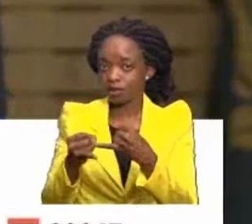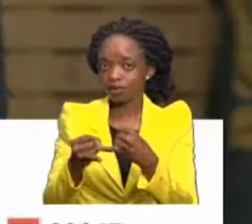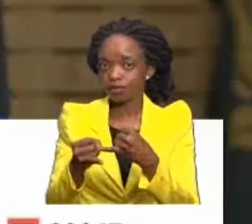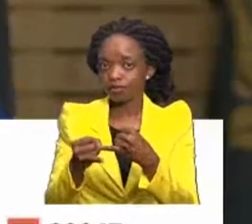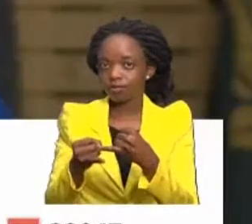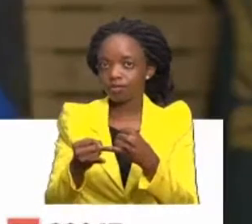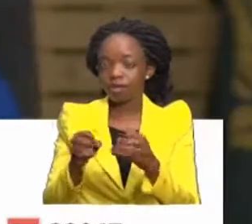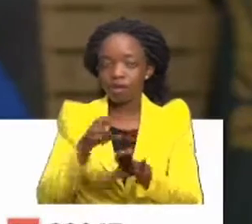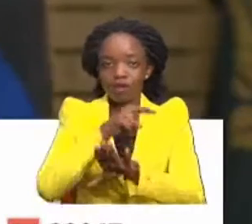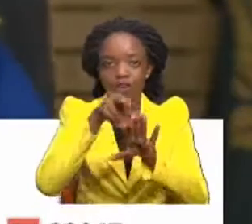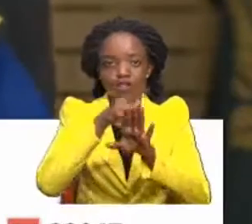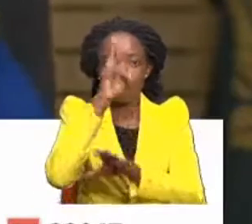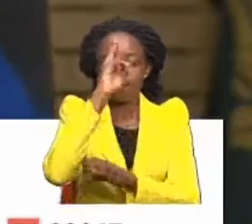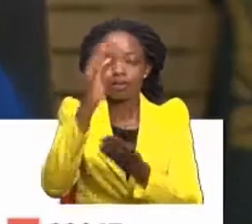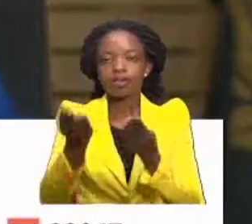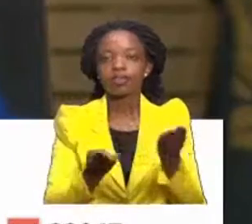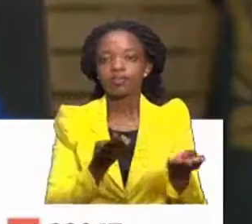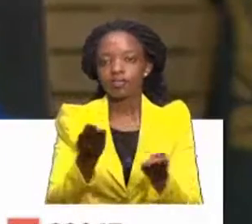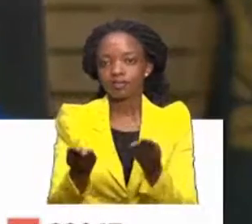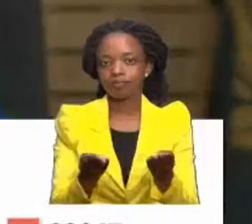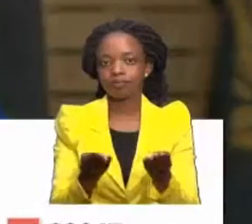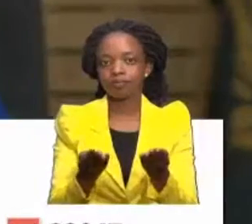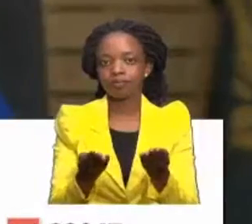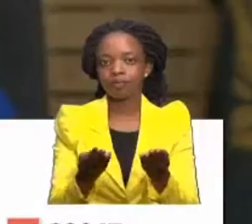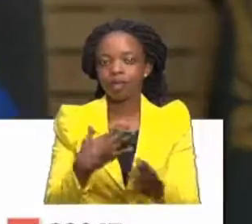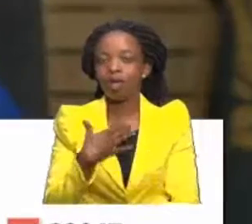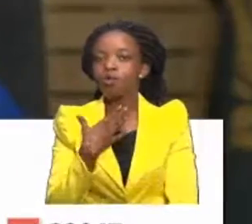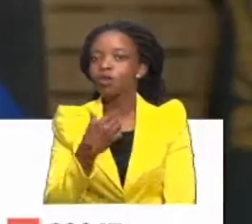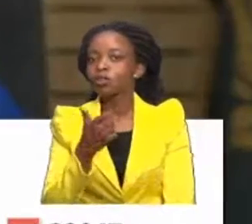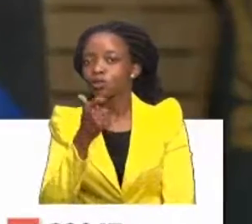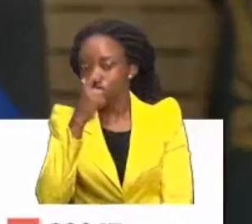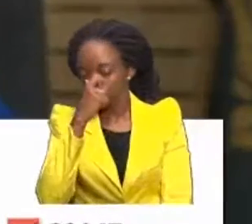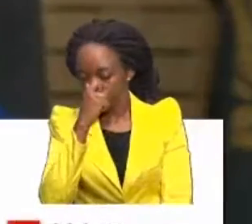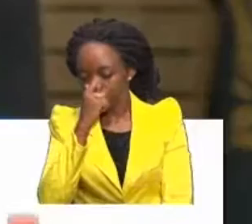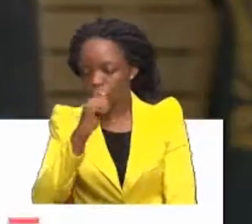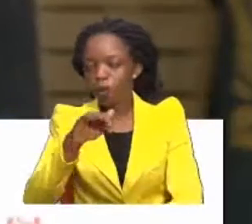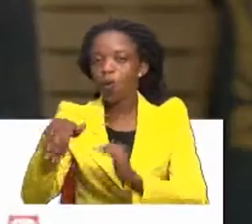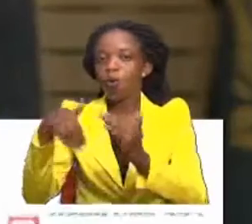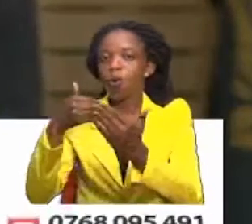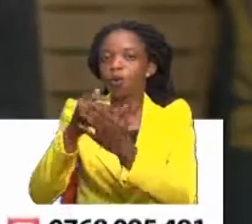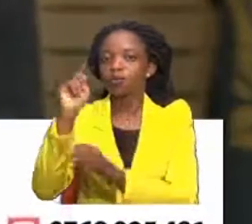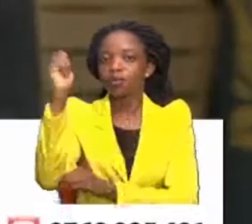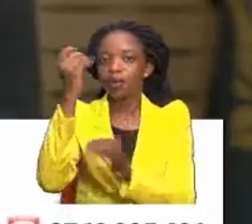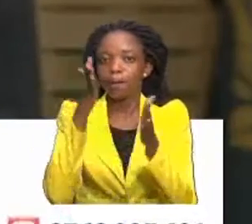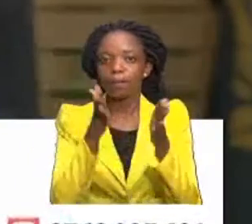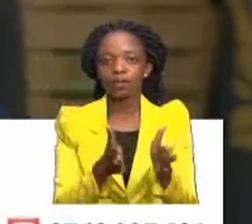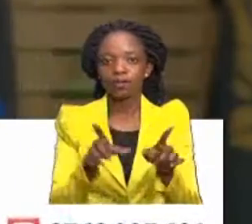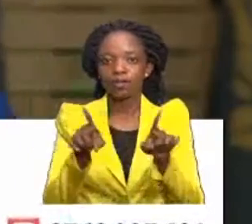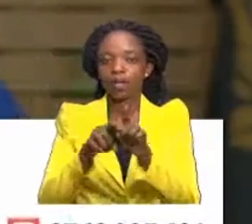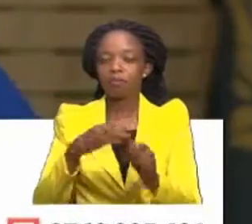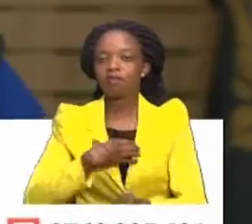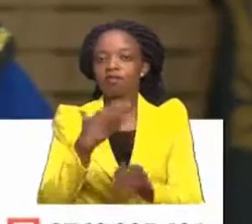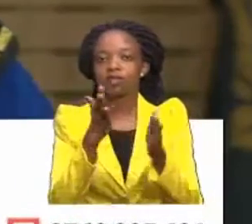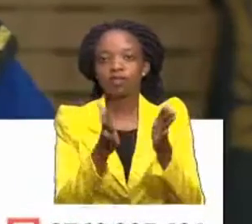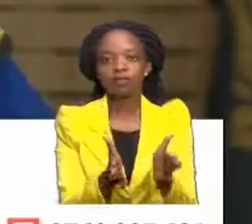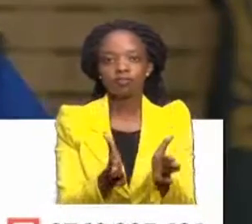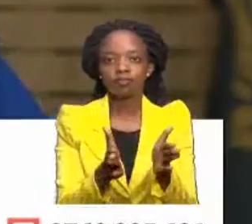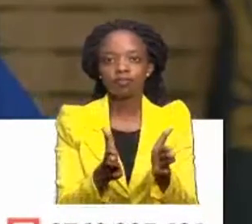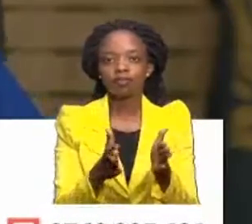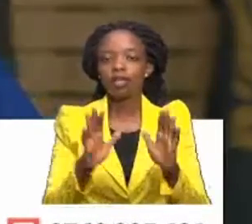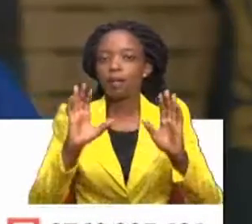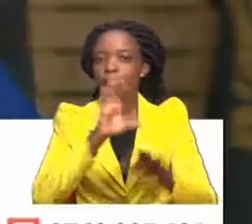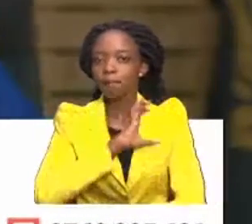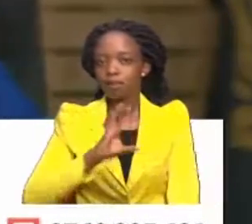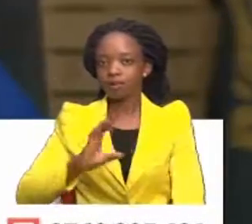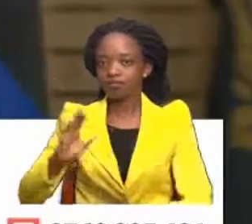of National Police Service, I do wish all Kenyans and our visitors a Merry